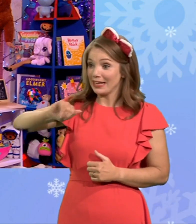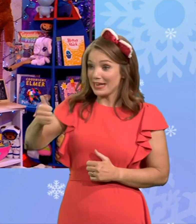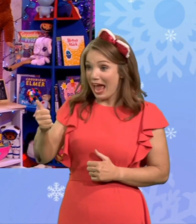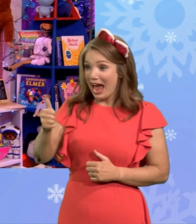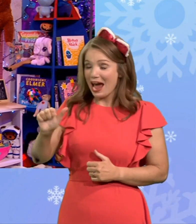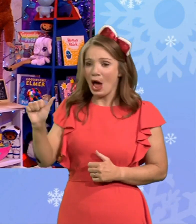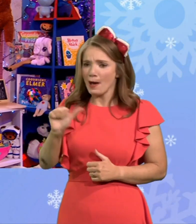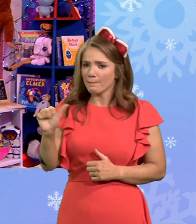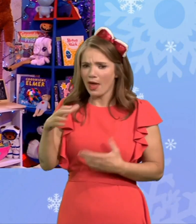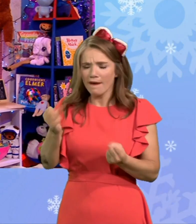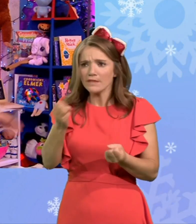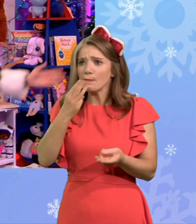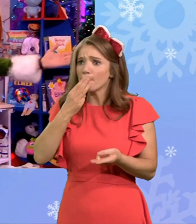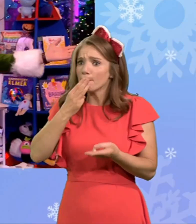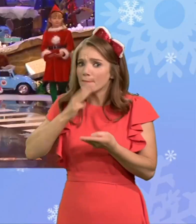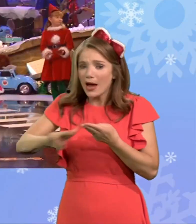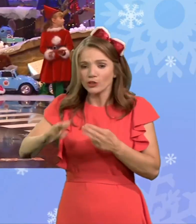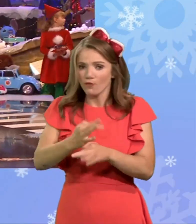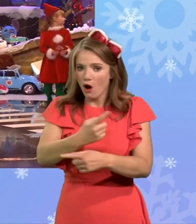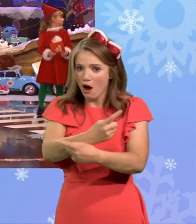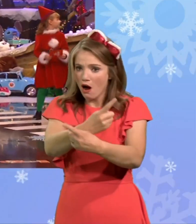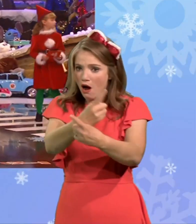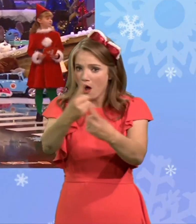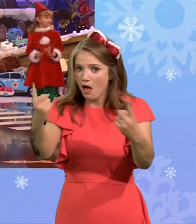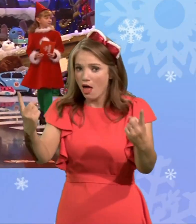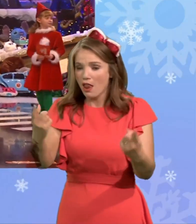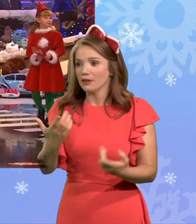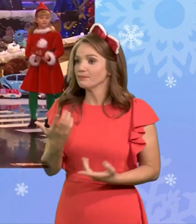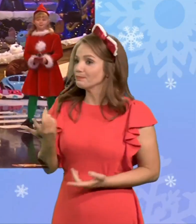very important message. Here she comes.